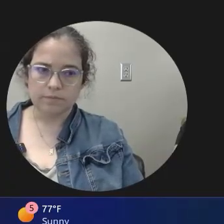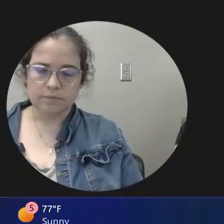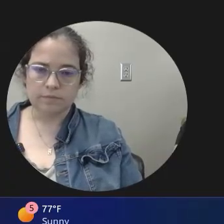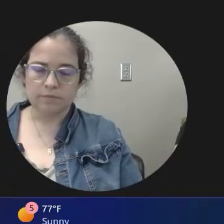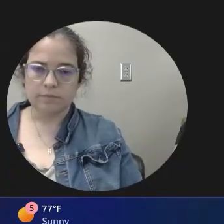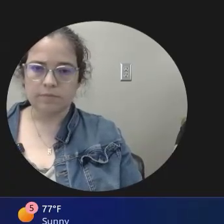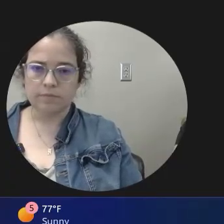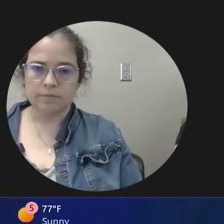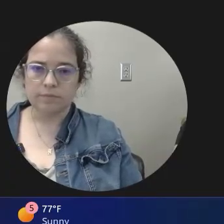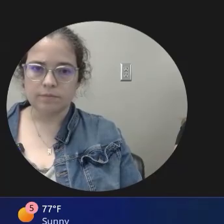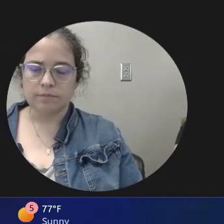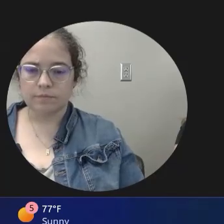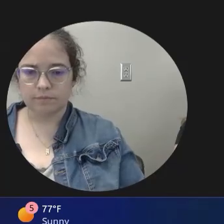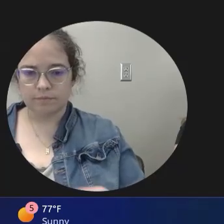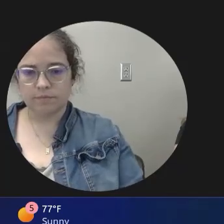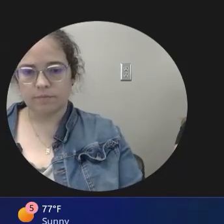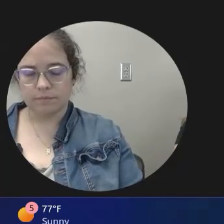Number 10, juice.